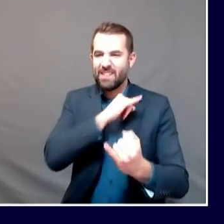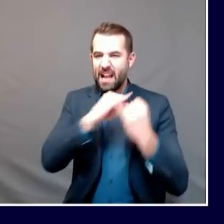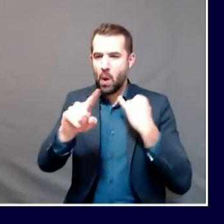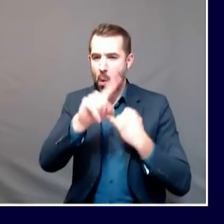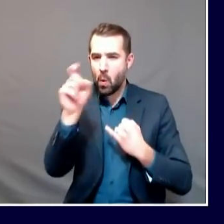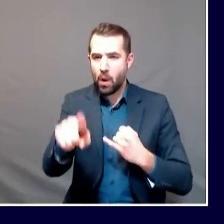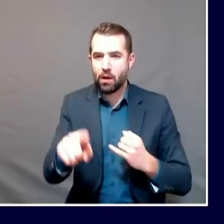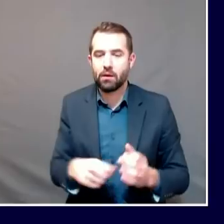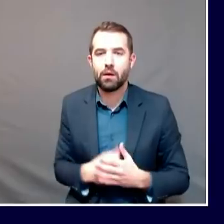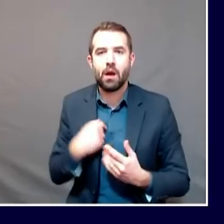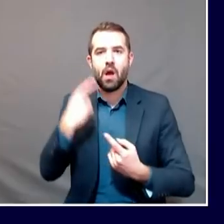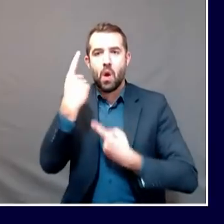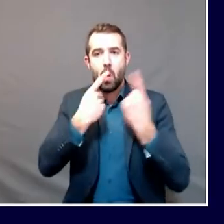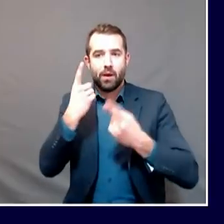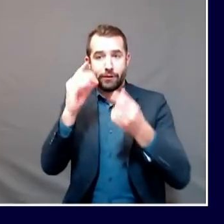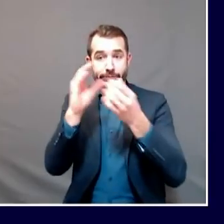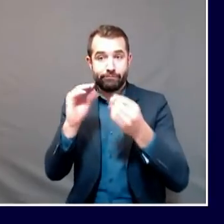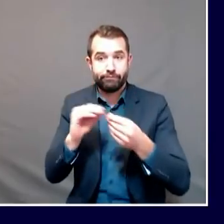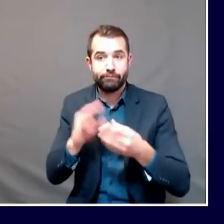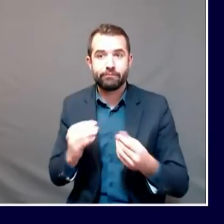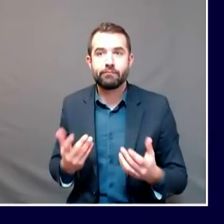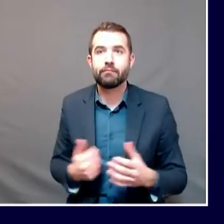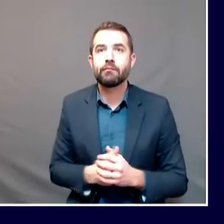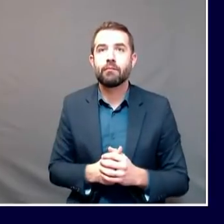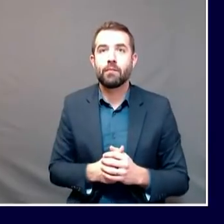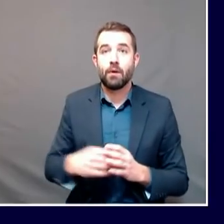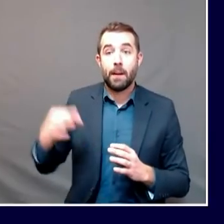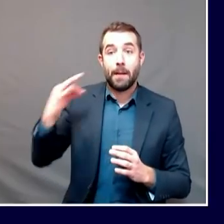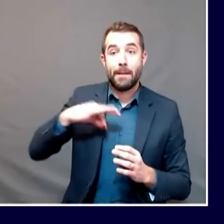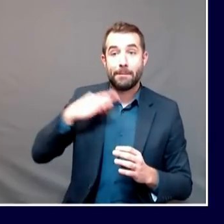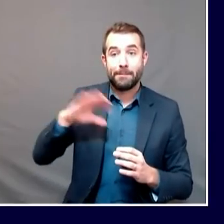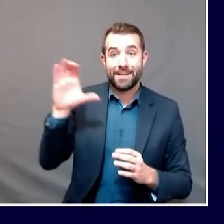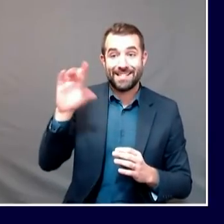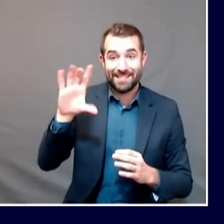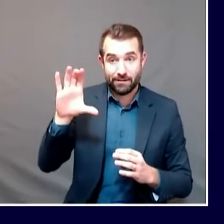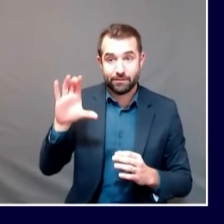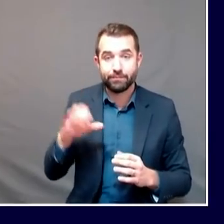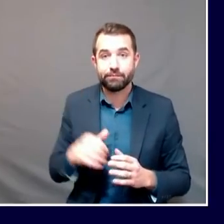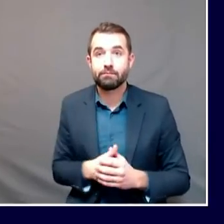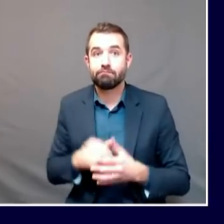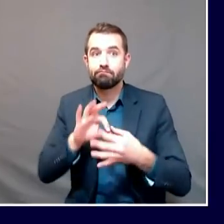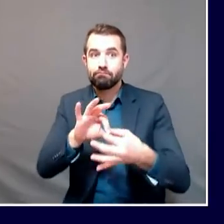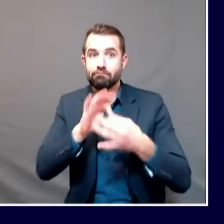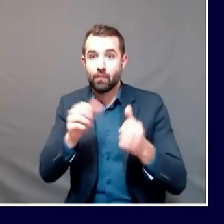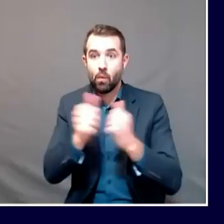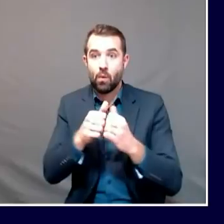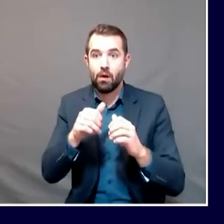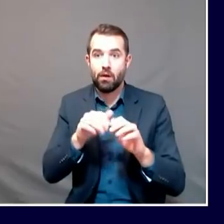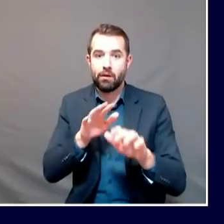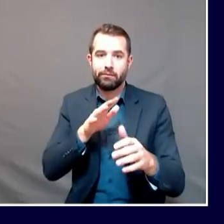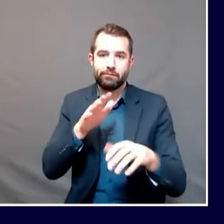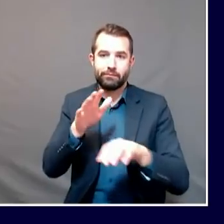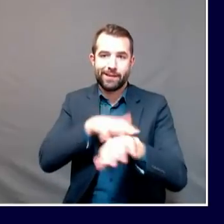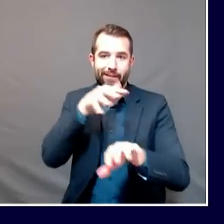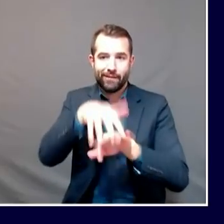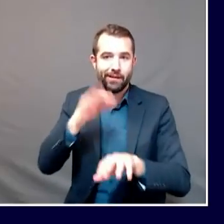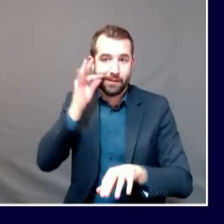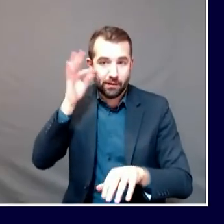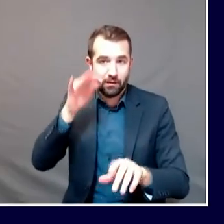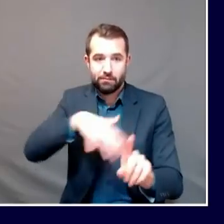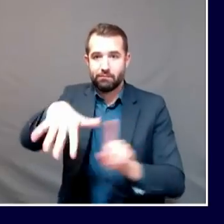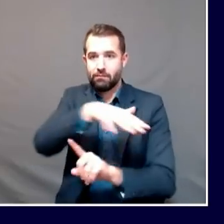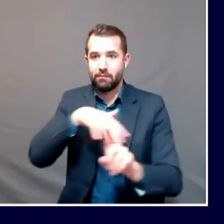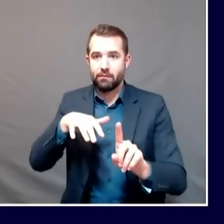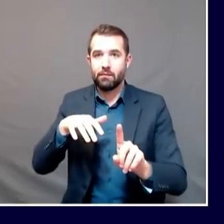bit about this Maine CDC's relationship with Indigenous health organizations throughout this pandemic, such as Wabanaki Public